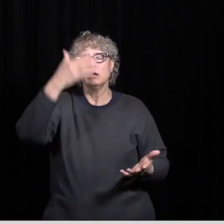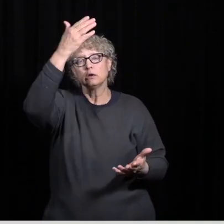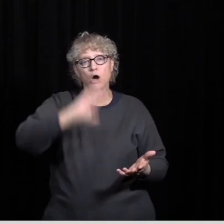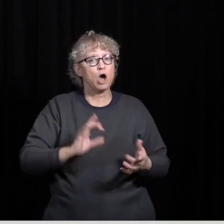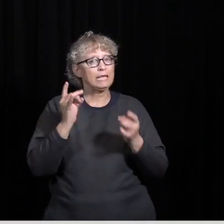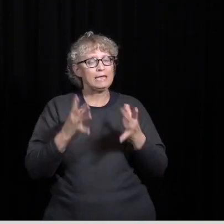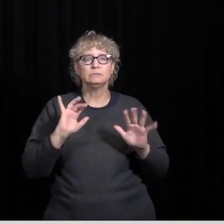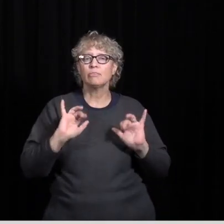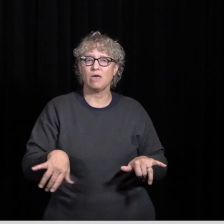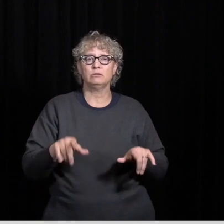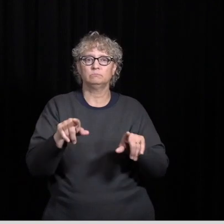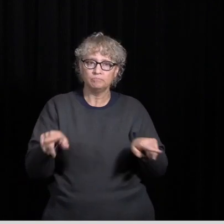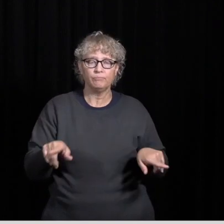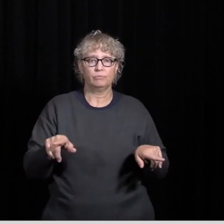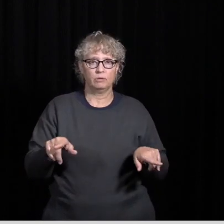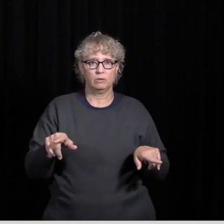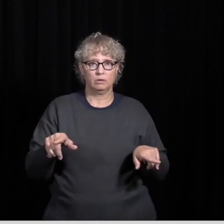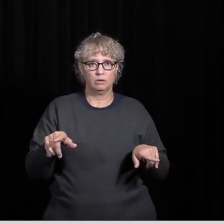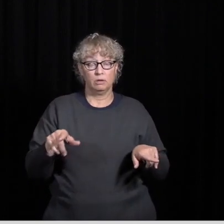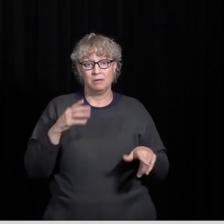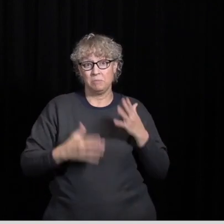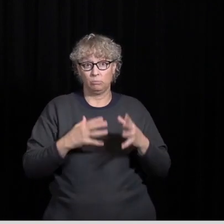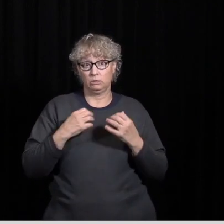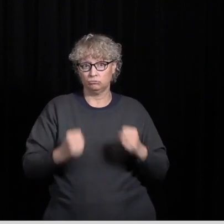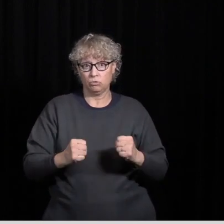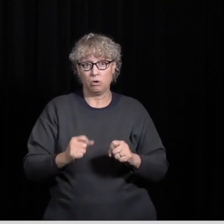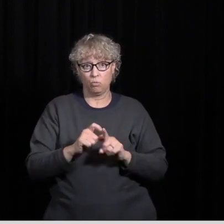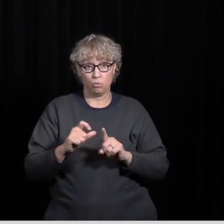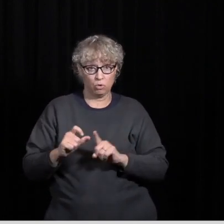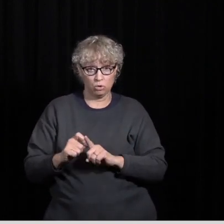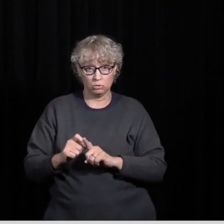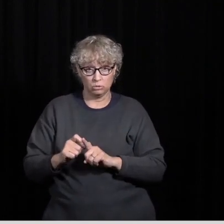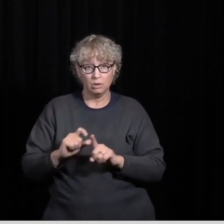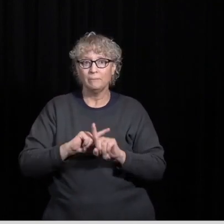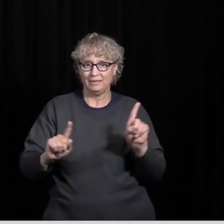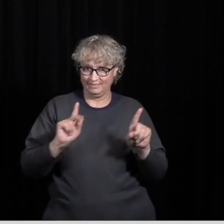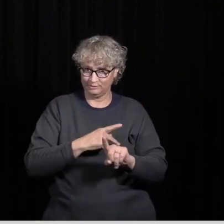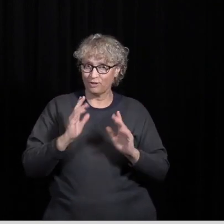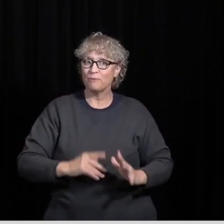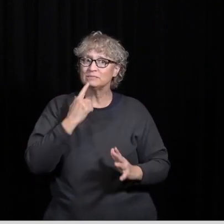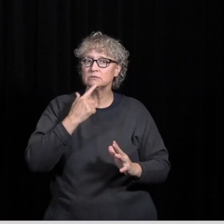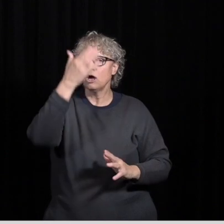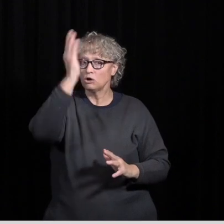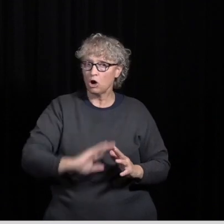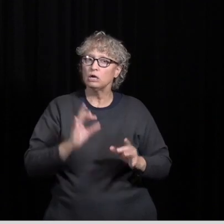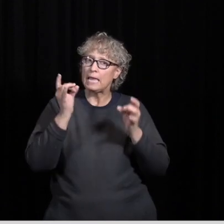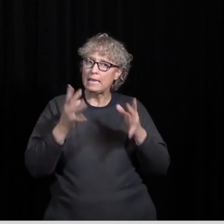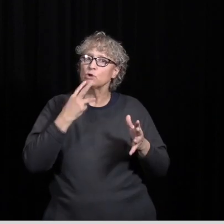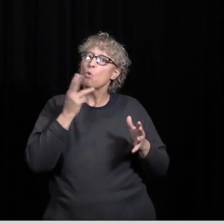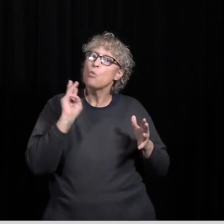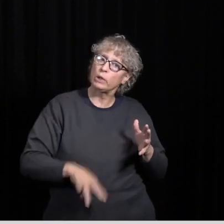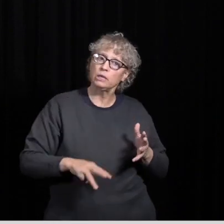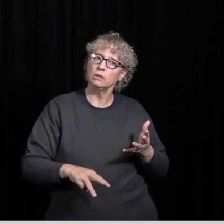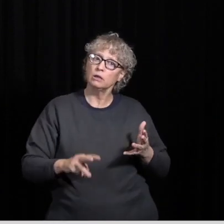God hates that. And I know it may be strong words, but this is what the psalmist says. God hates the